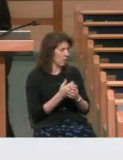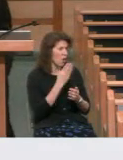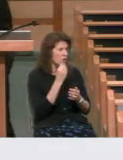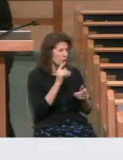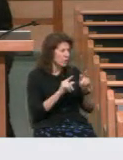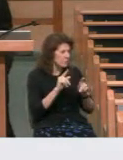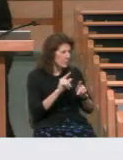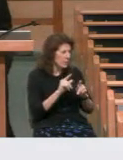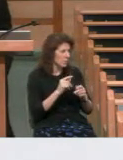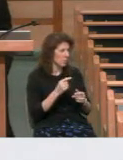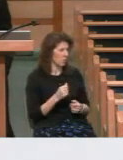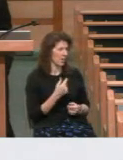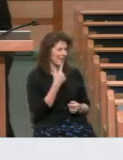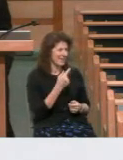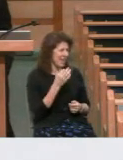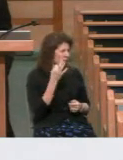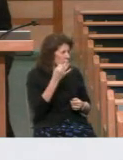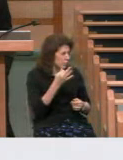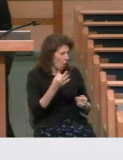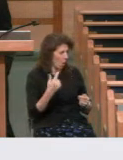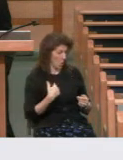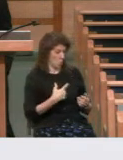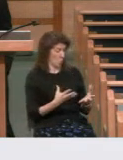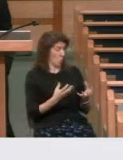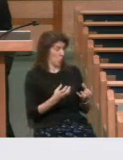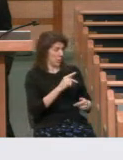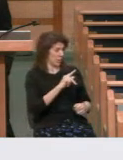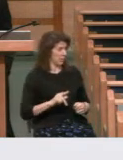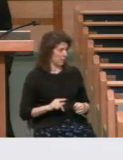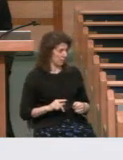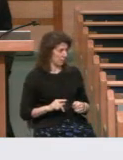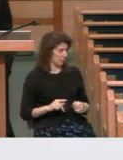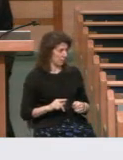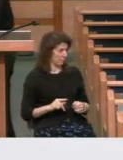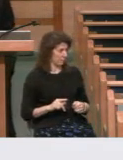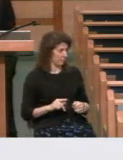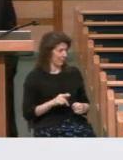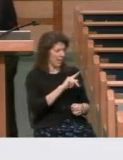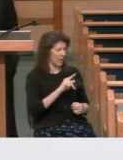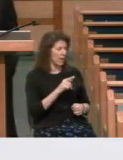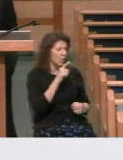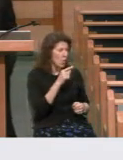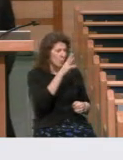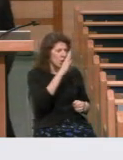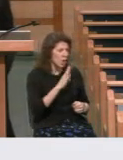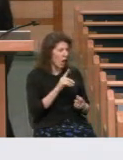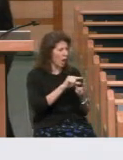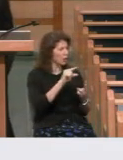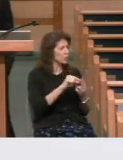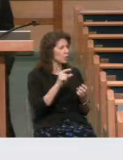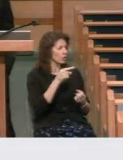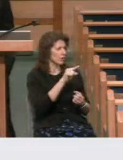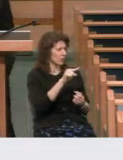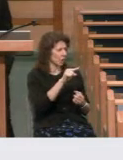us. And so you shall surely set a king over you whom the Lord your God chooses, one from among your countrymen. And so he begins to talk